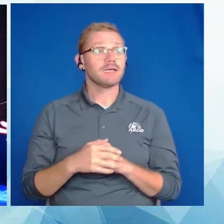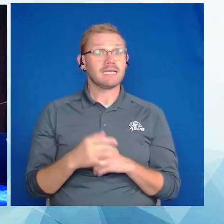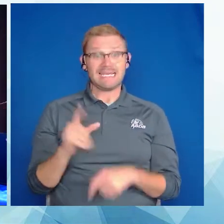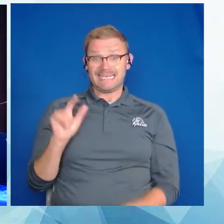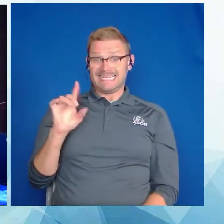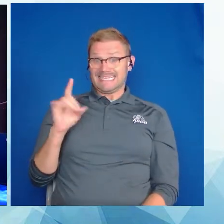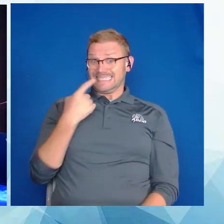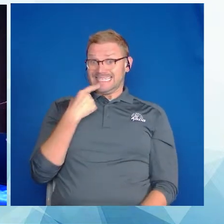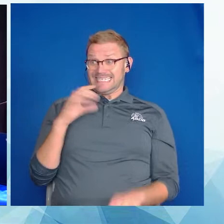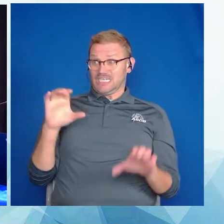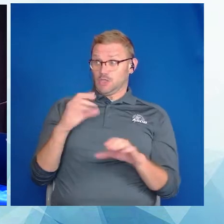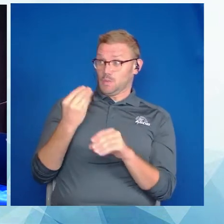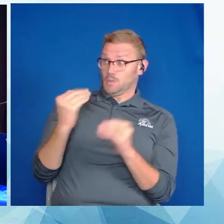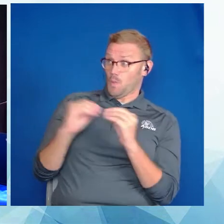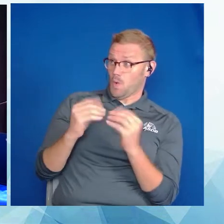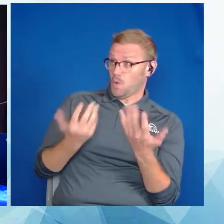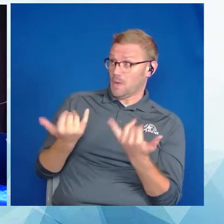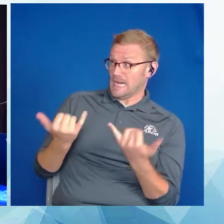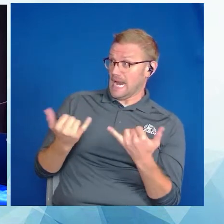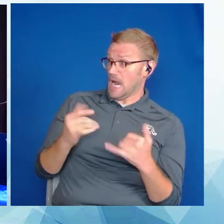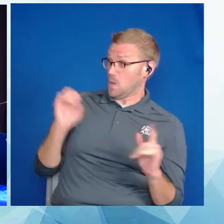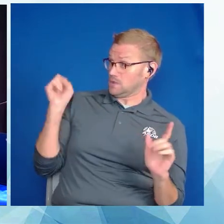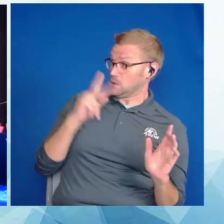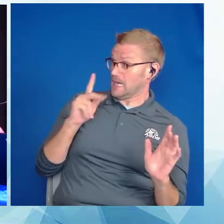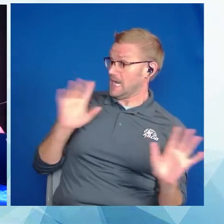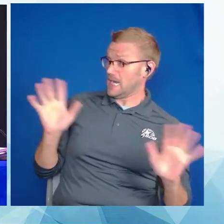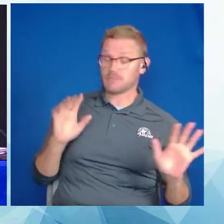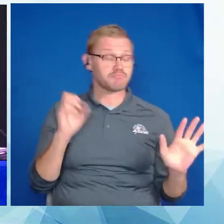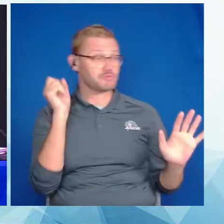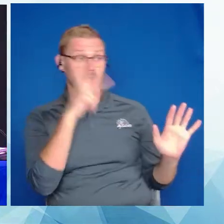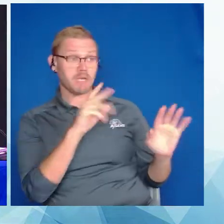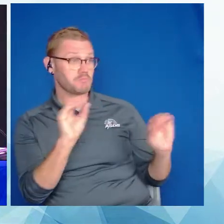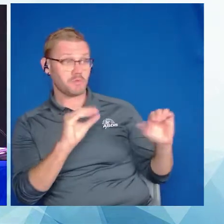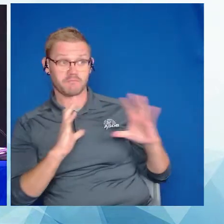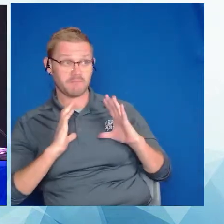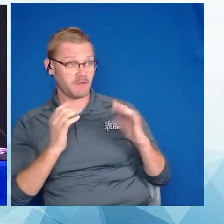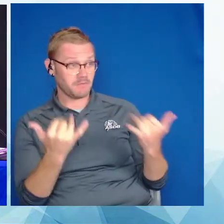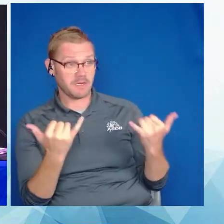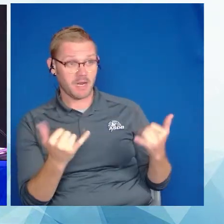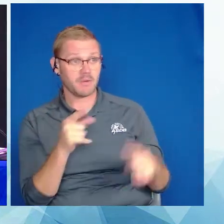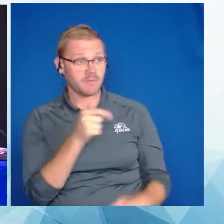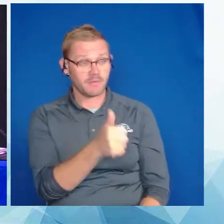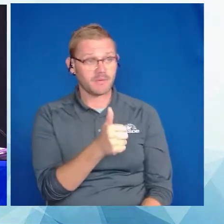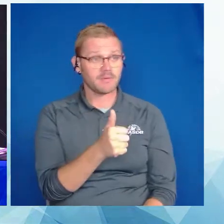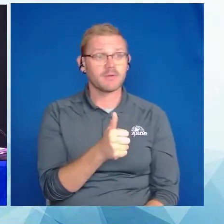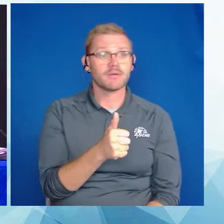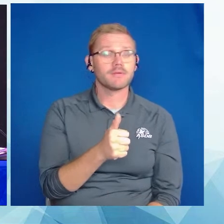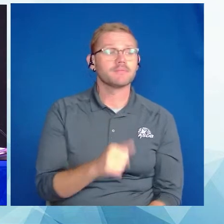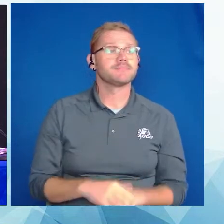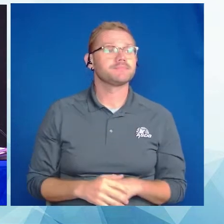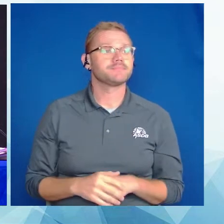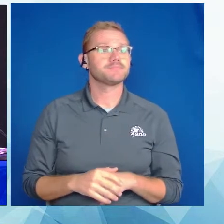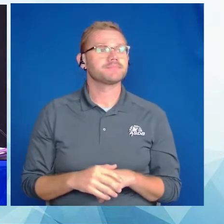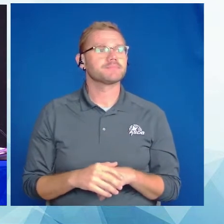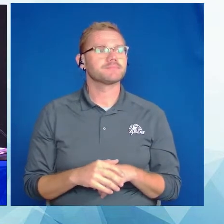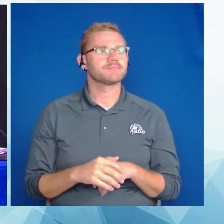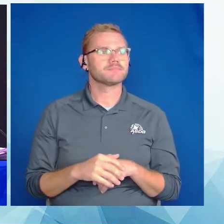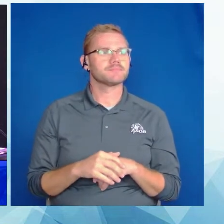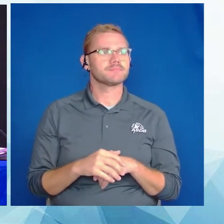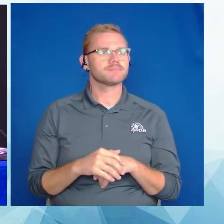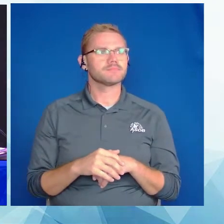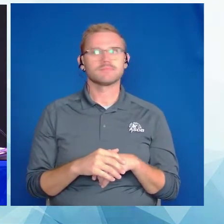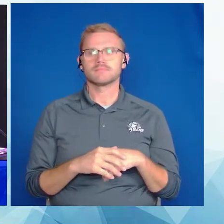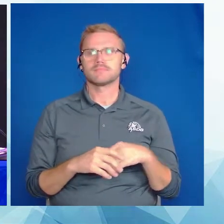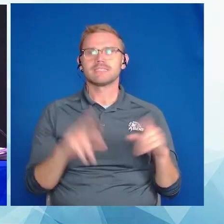more then, Suke? Not at the moment? Nope, not at the moment. If there, This is Commissioner Sanko. I